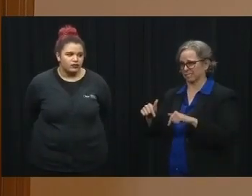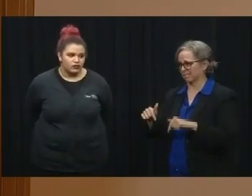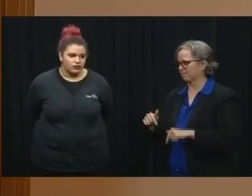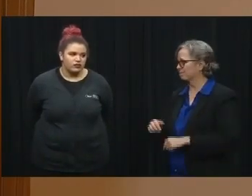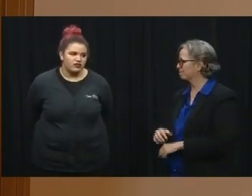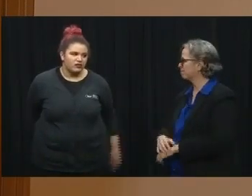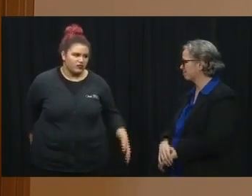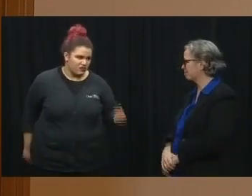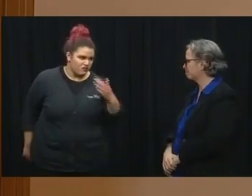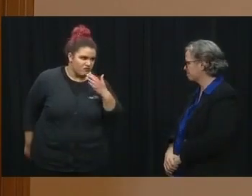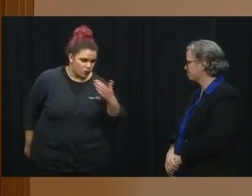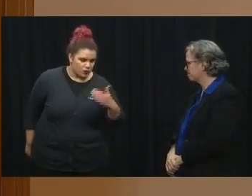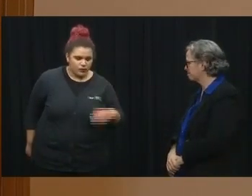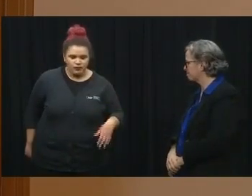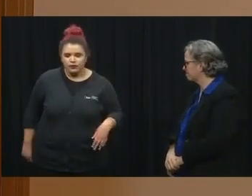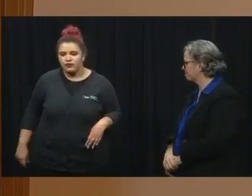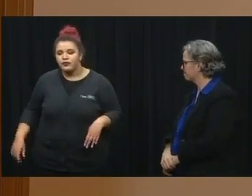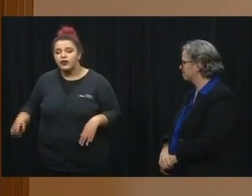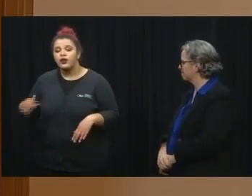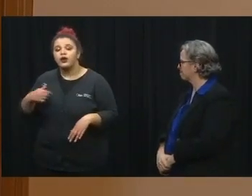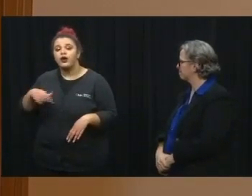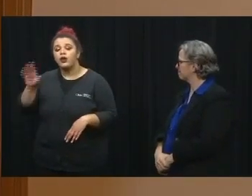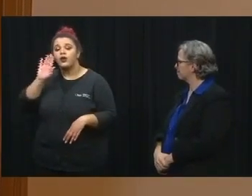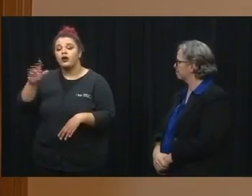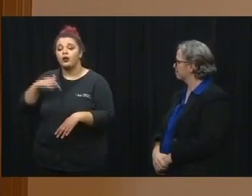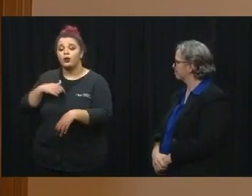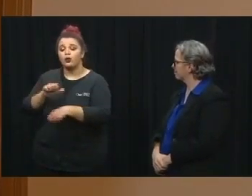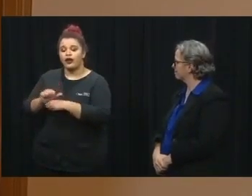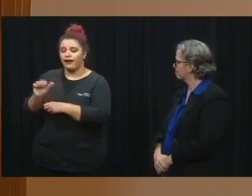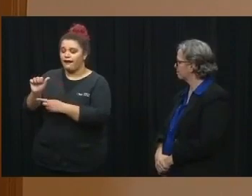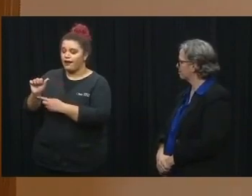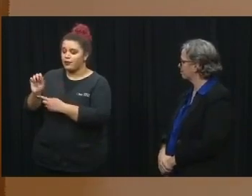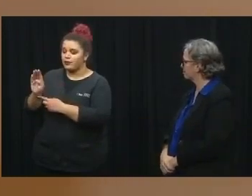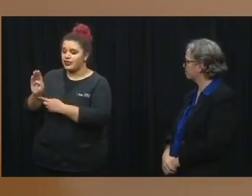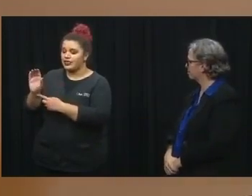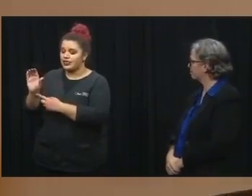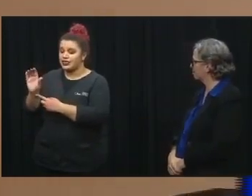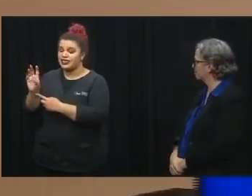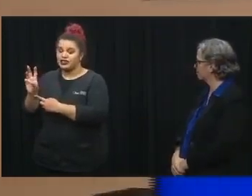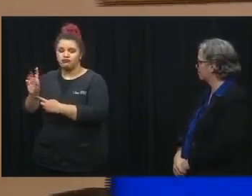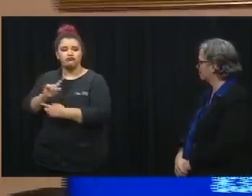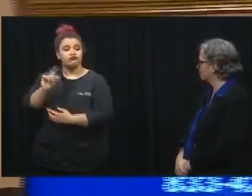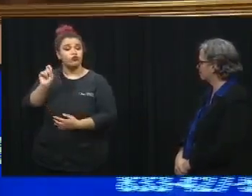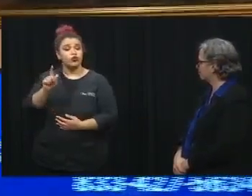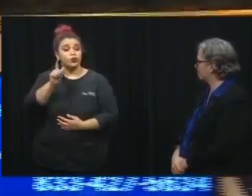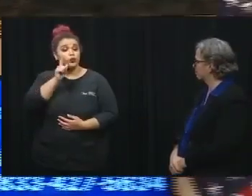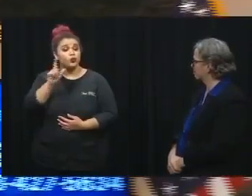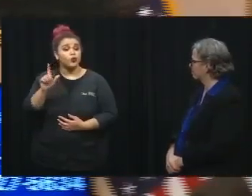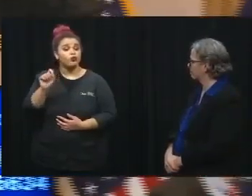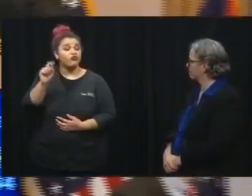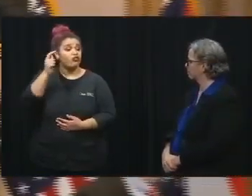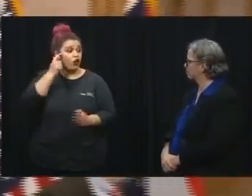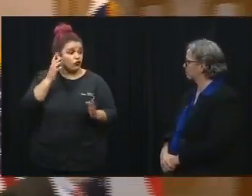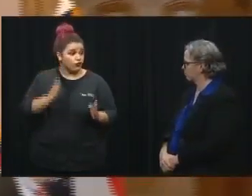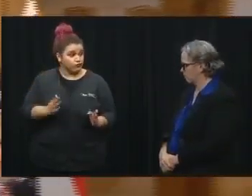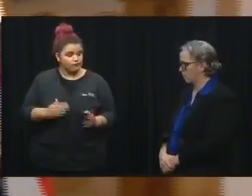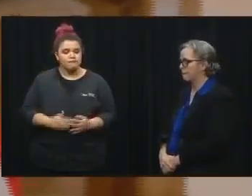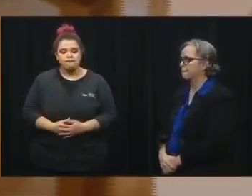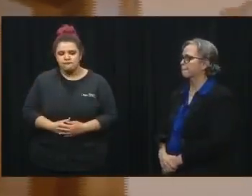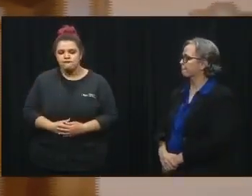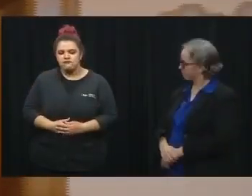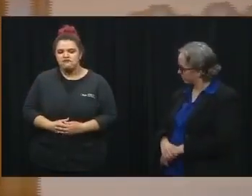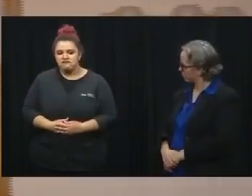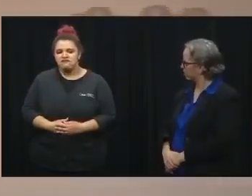Hi, Tom Bosco with ABC6 here in Columbus. A question for Lieutenant Governor Husted. Lieutenant Governor, we're glad that you addressed